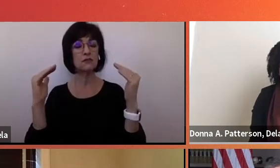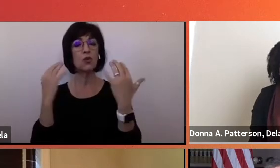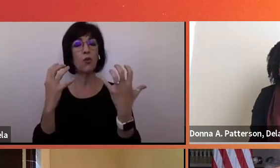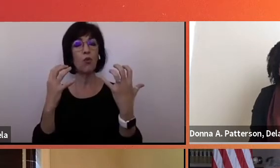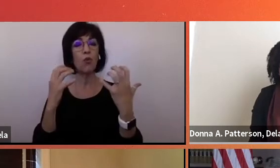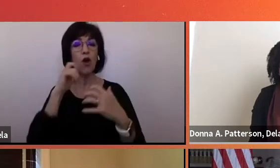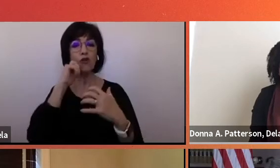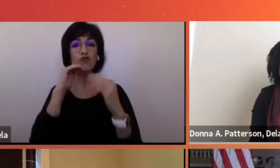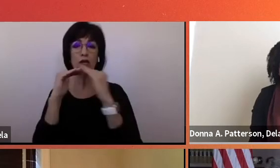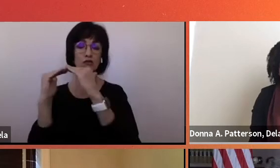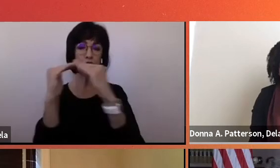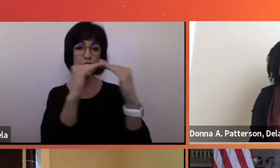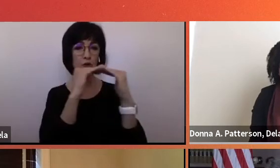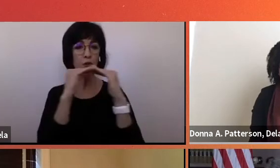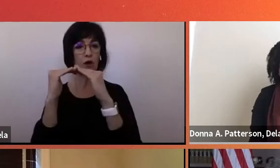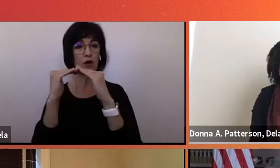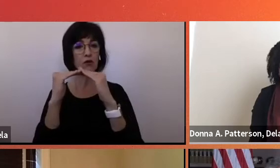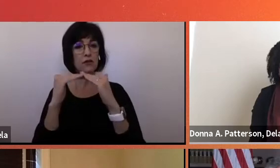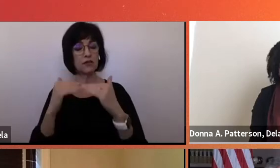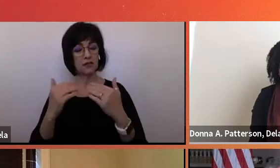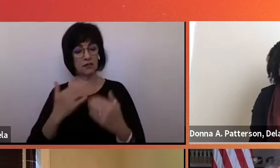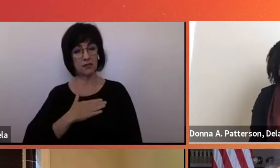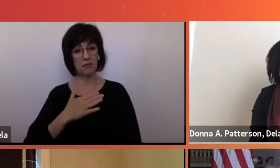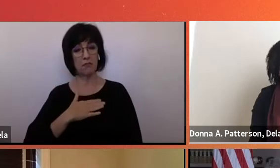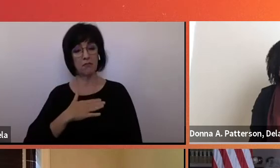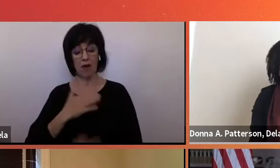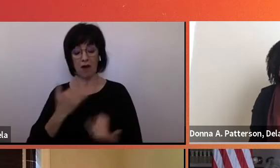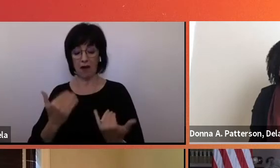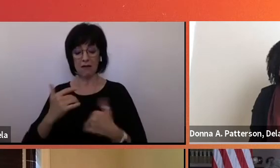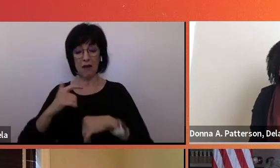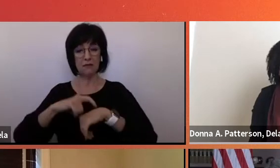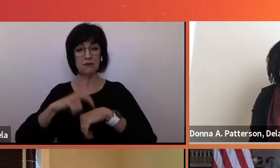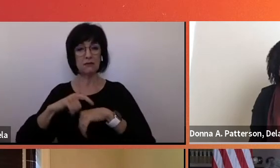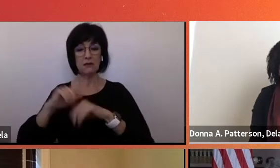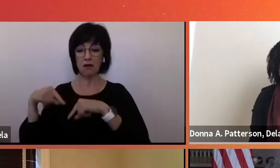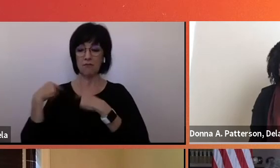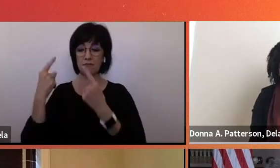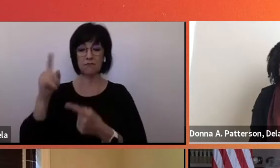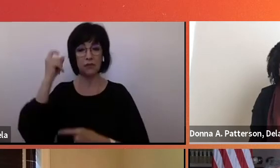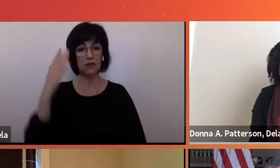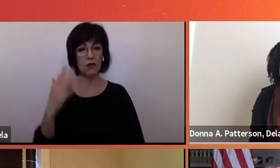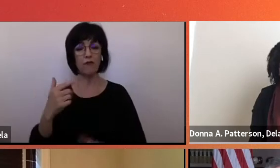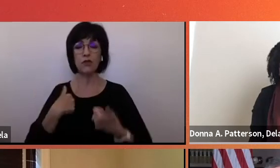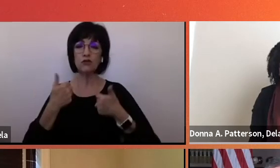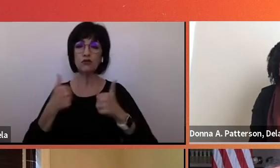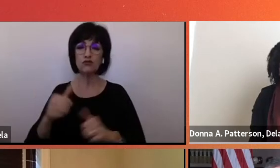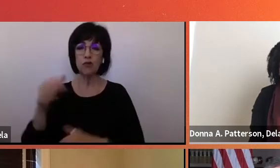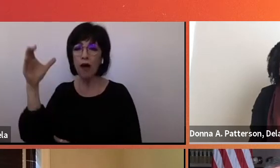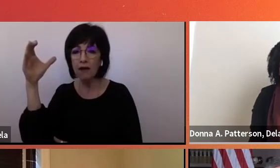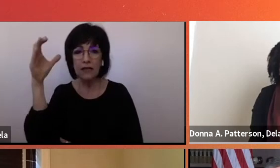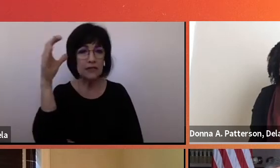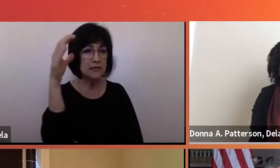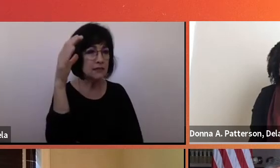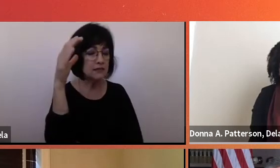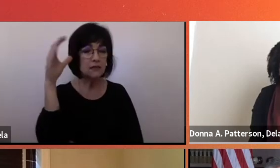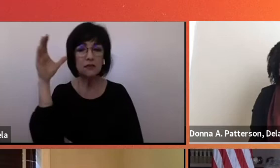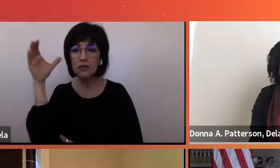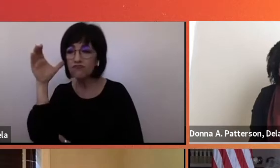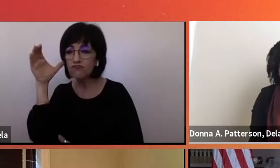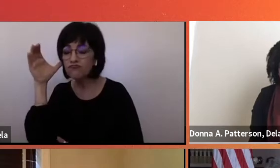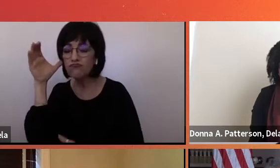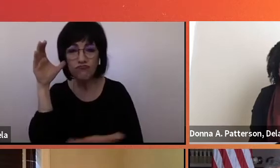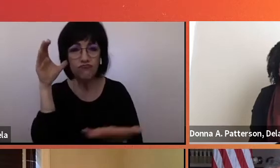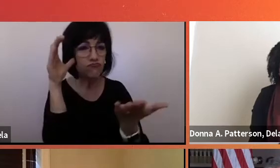of this time as your governor listening and trying to chart a productive path forward, look for